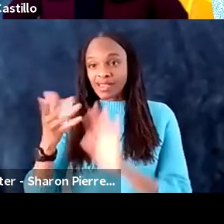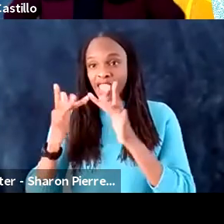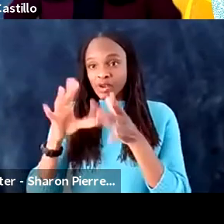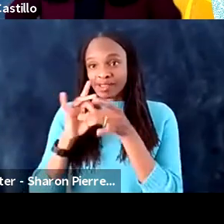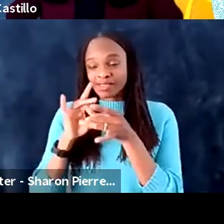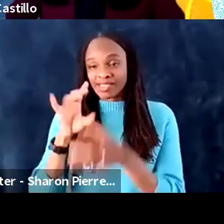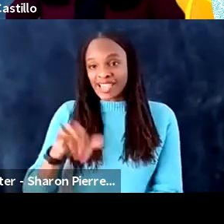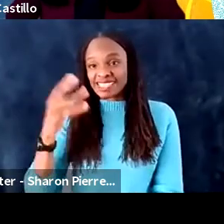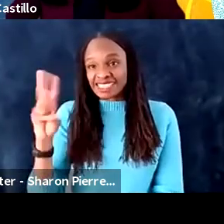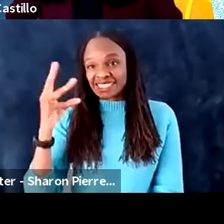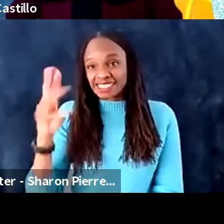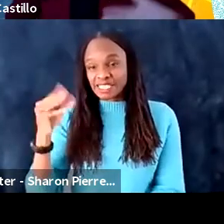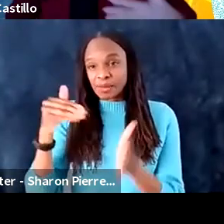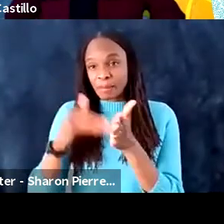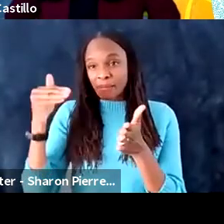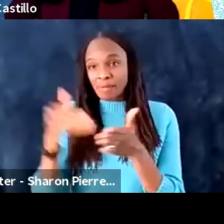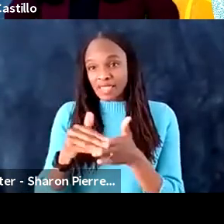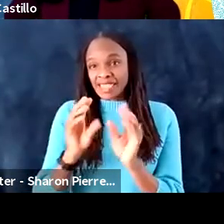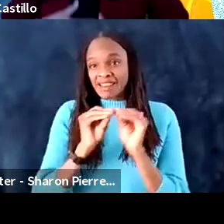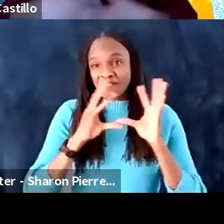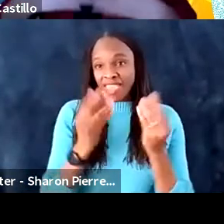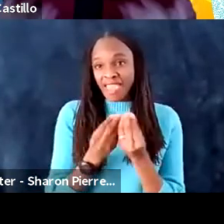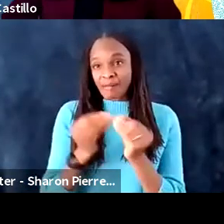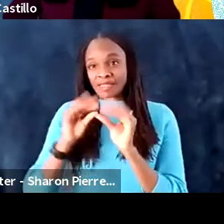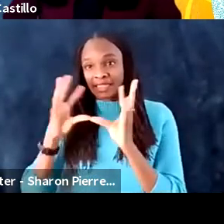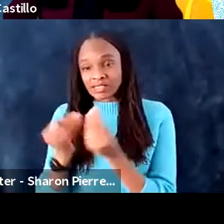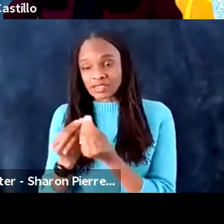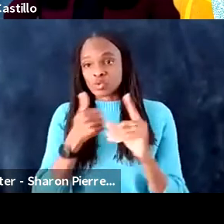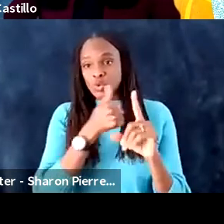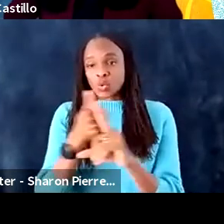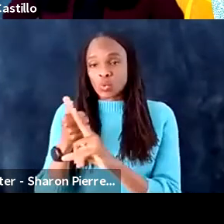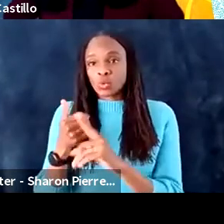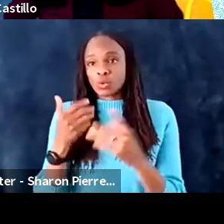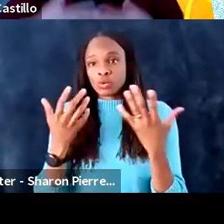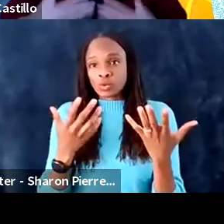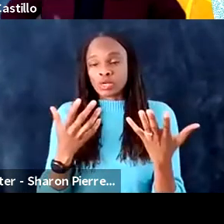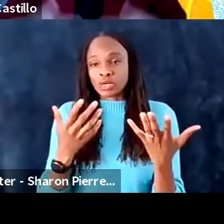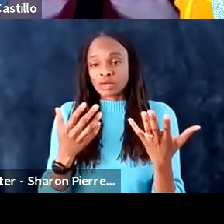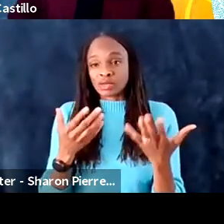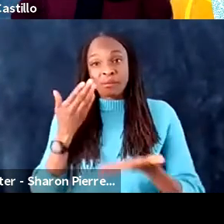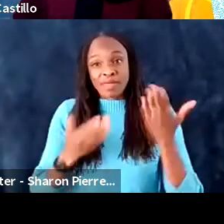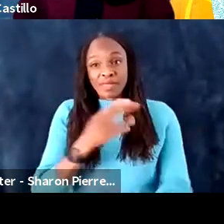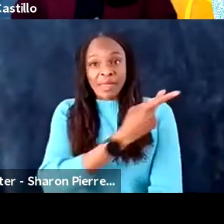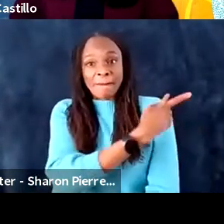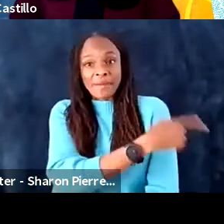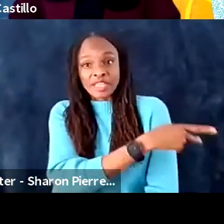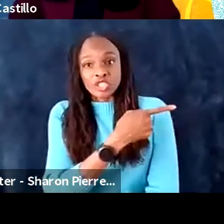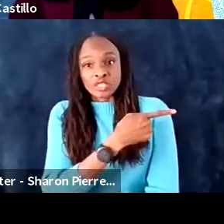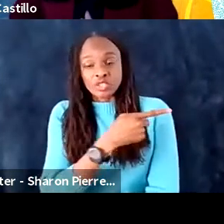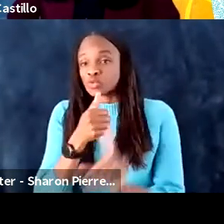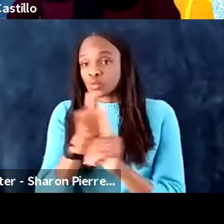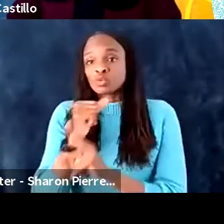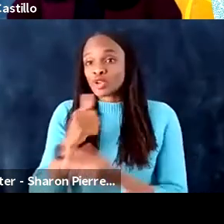16 million families who are patients, potential patients also, that don't have